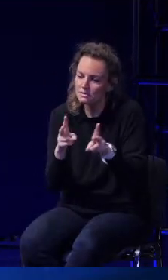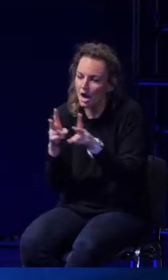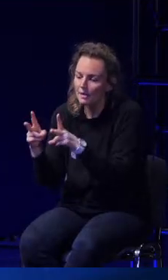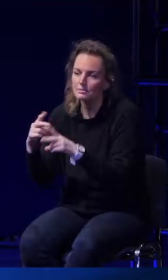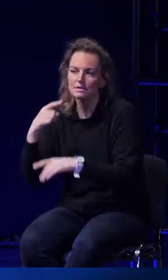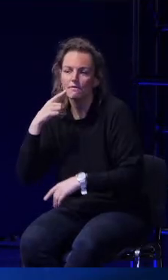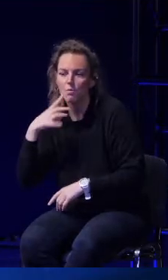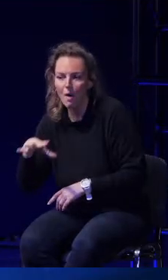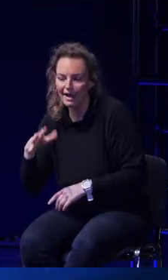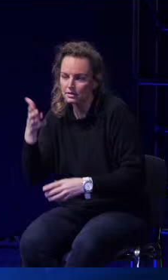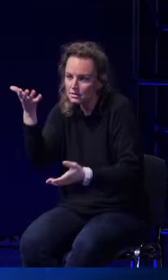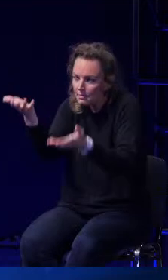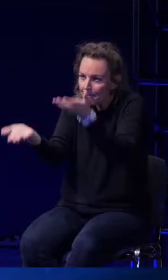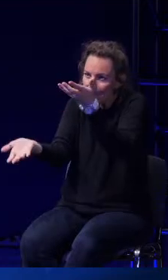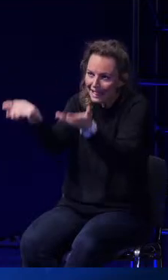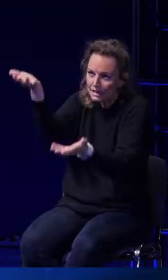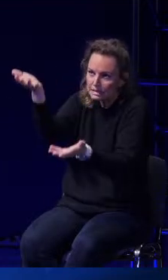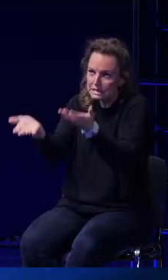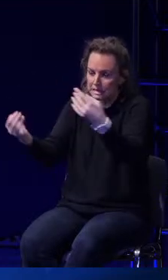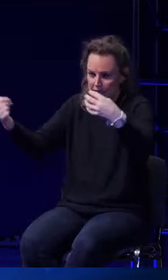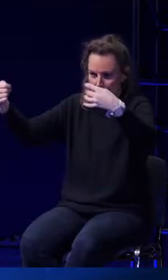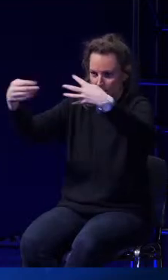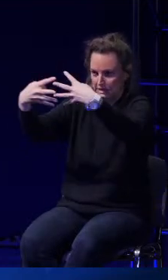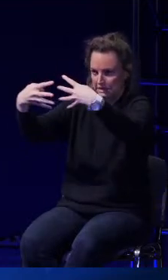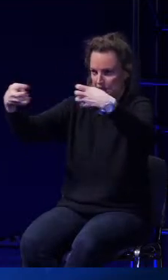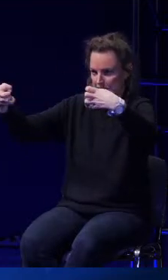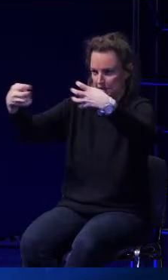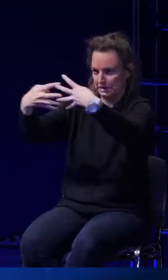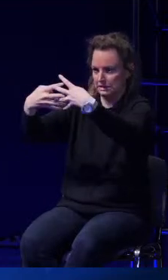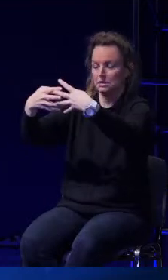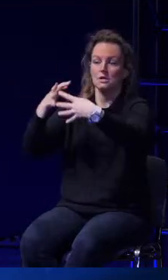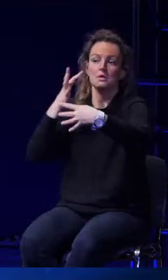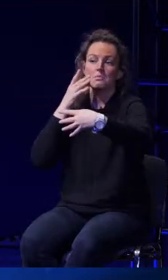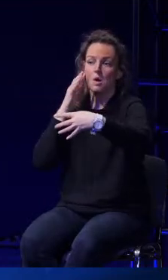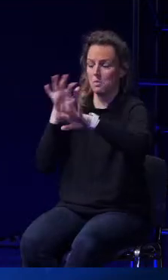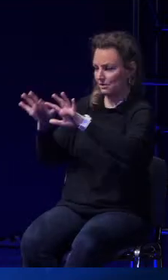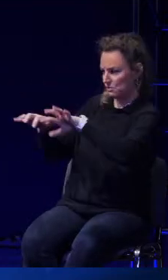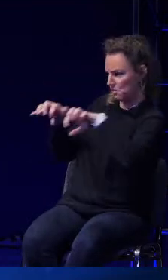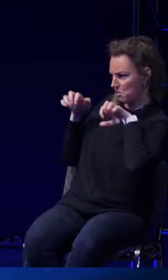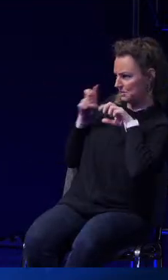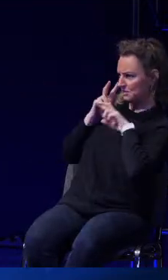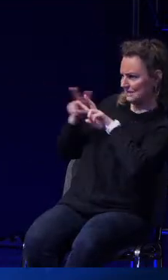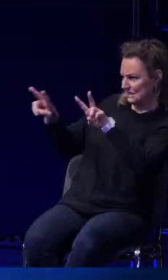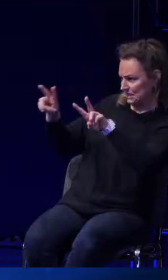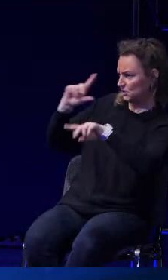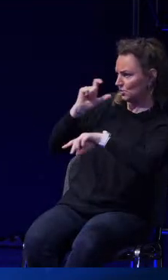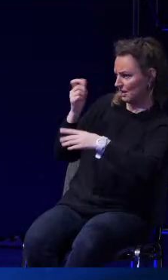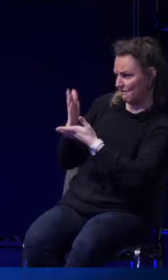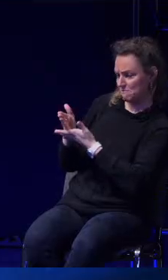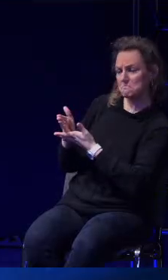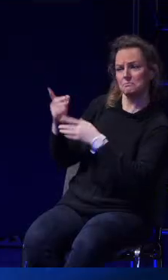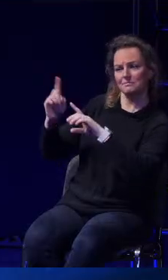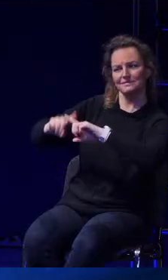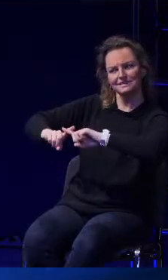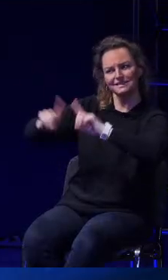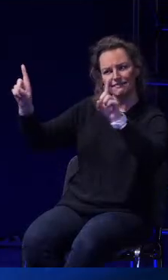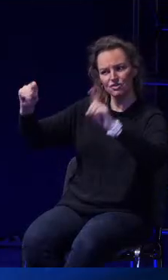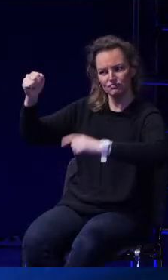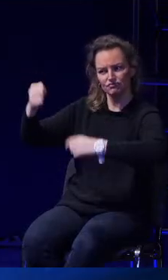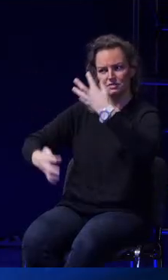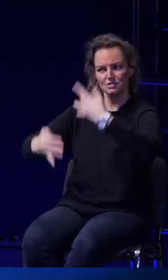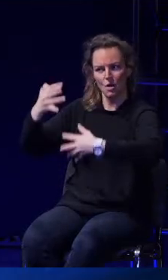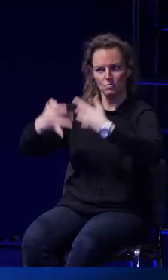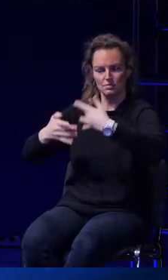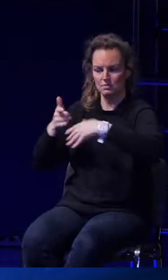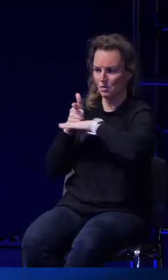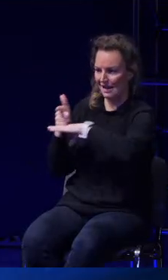say, 3200 Kelvin, but when they shine onto the world, you can get vastly different results in camera. So this is the same